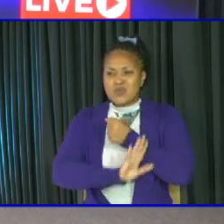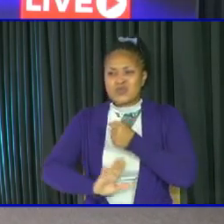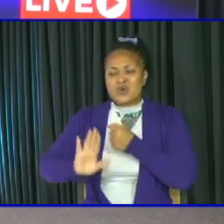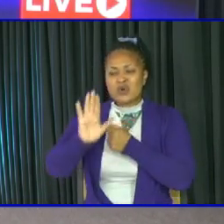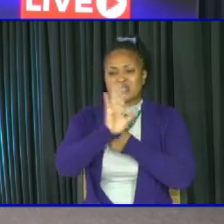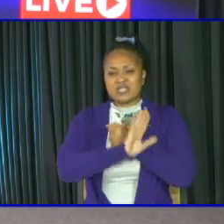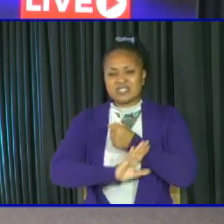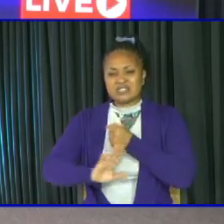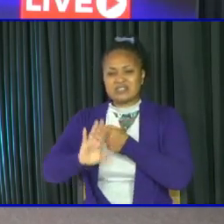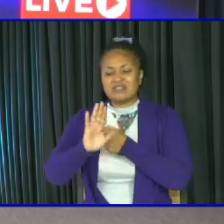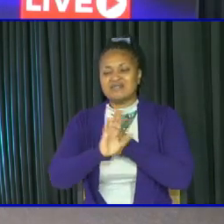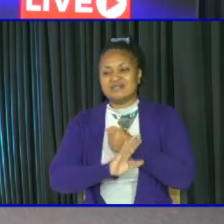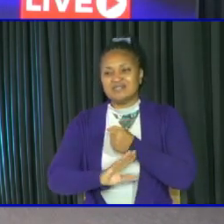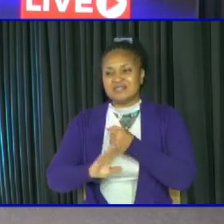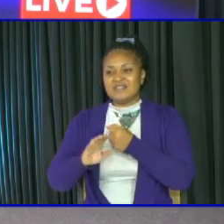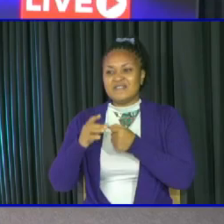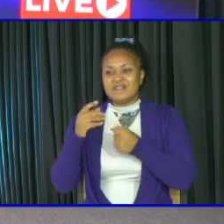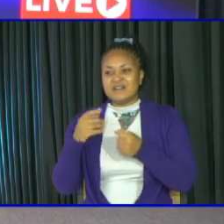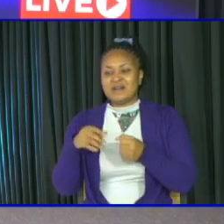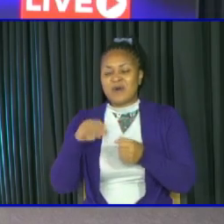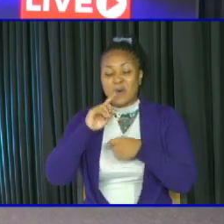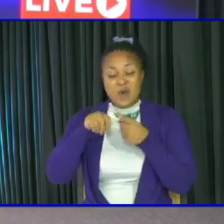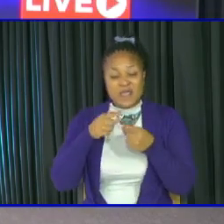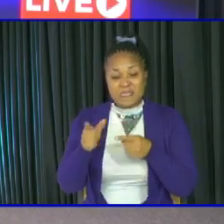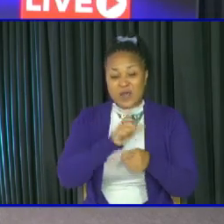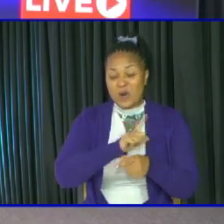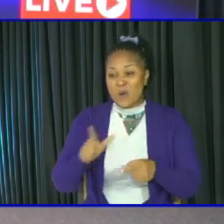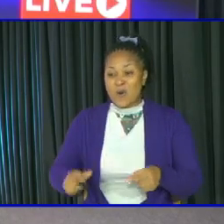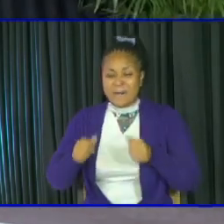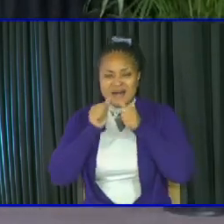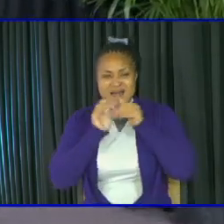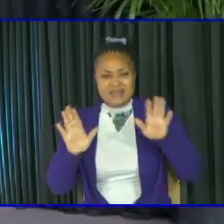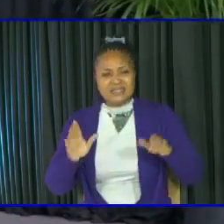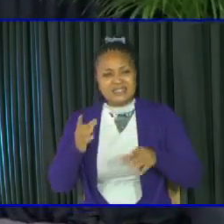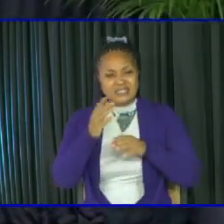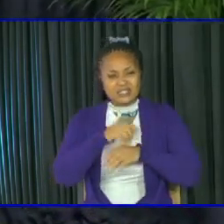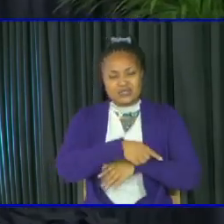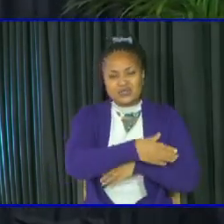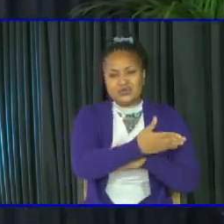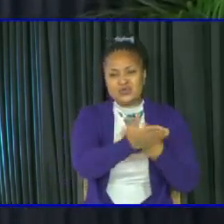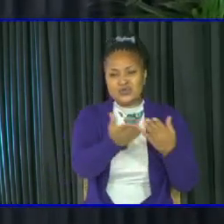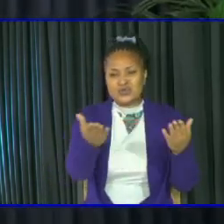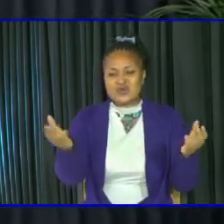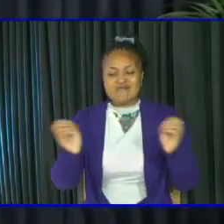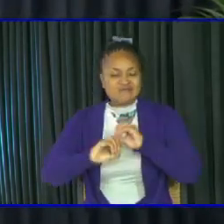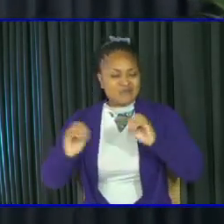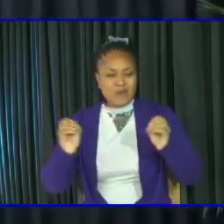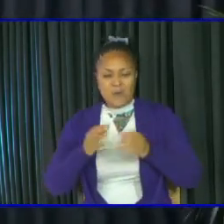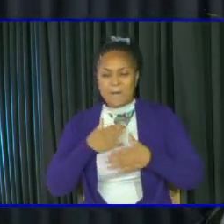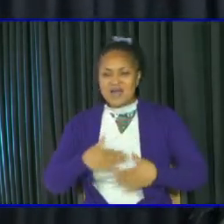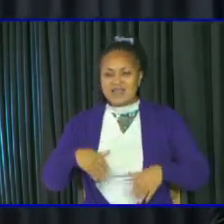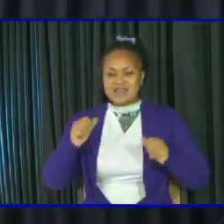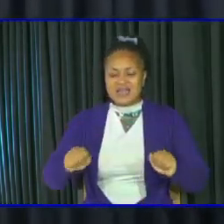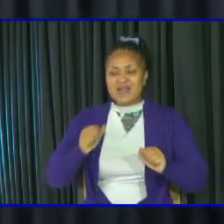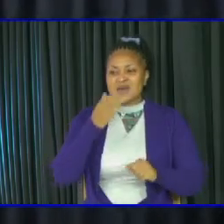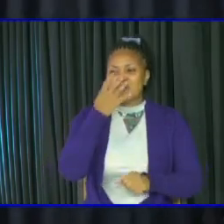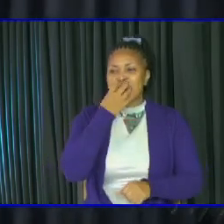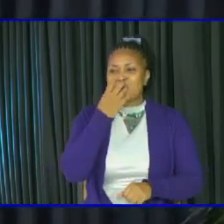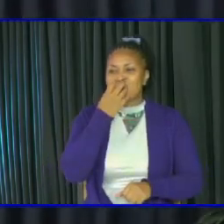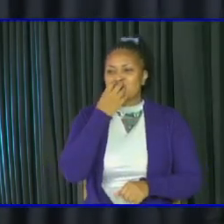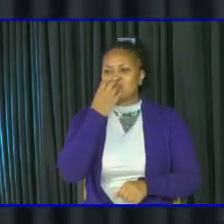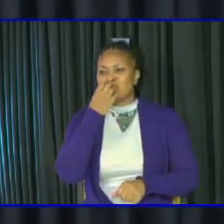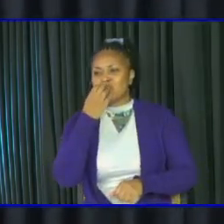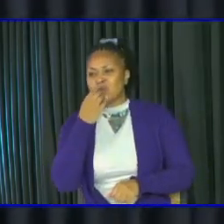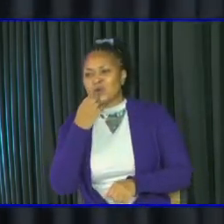always denied, cause when the Lord blesses you, nobody can curse. Everybody just lift those hands, hey,